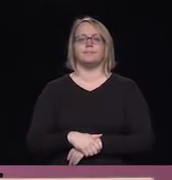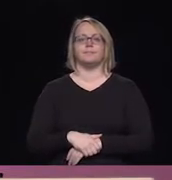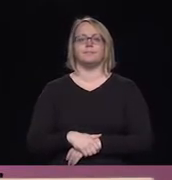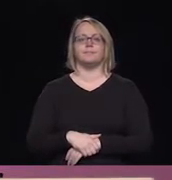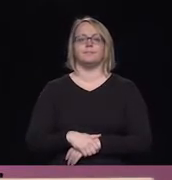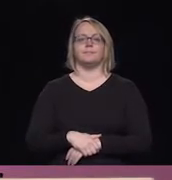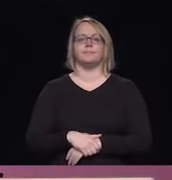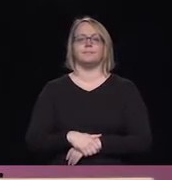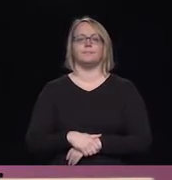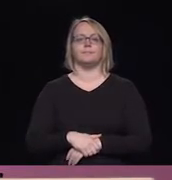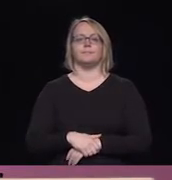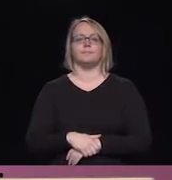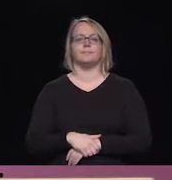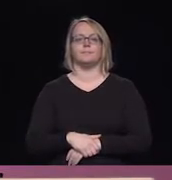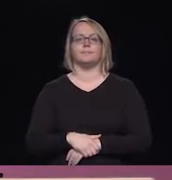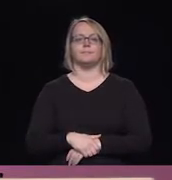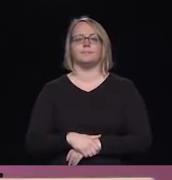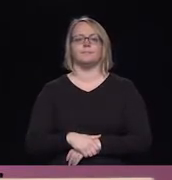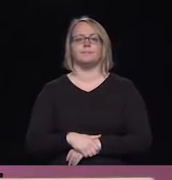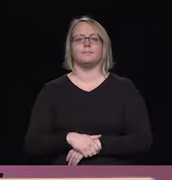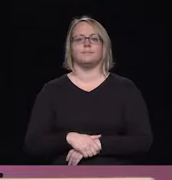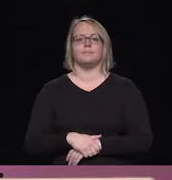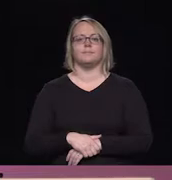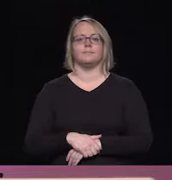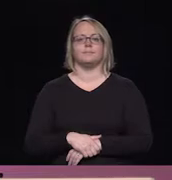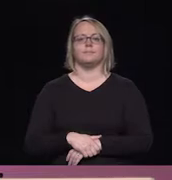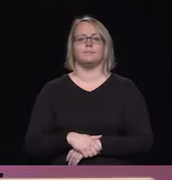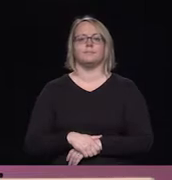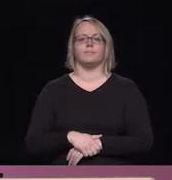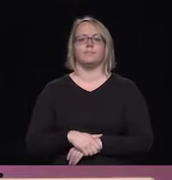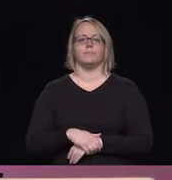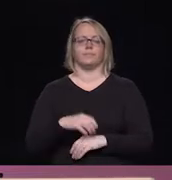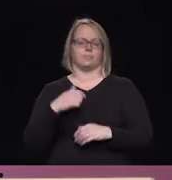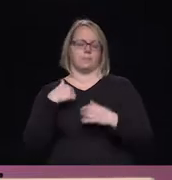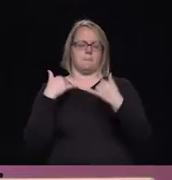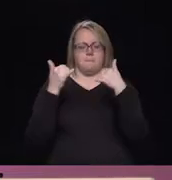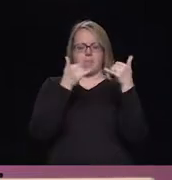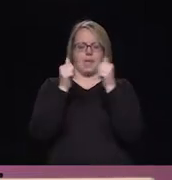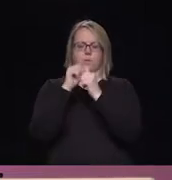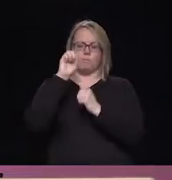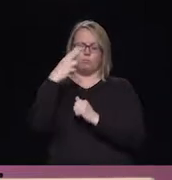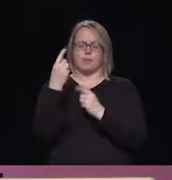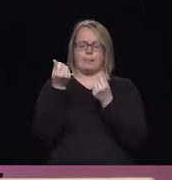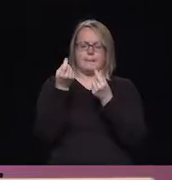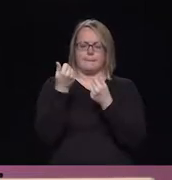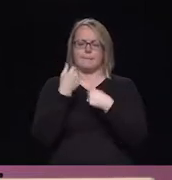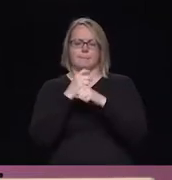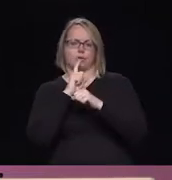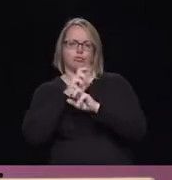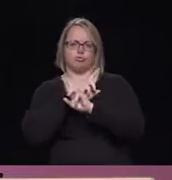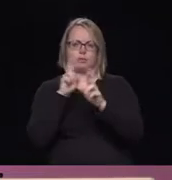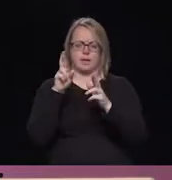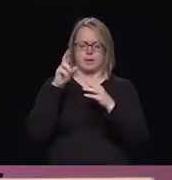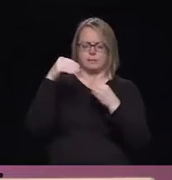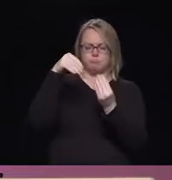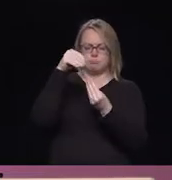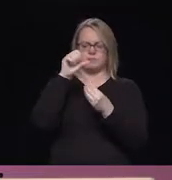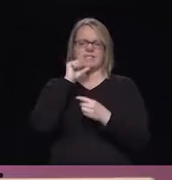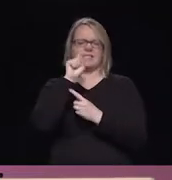need to pinch it back into a square or make sure it's not too stiff, loosen it up so that it's ready to go.